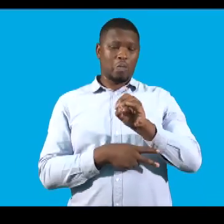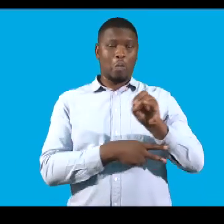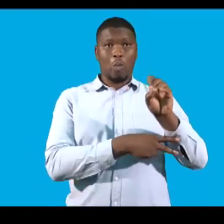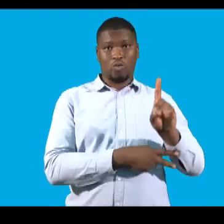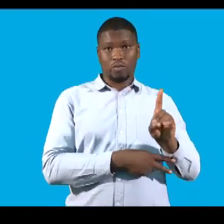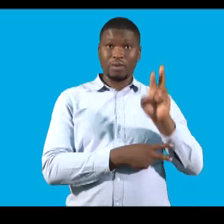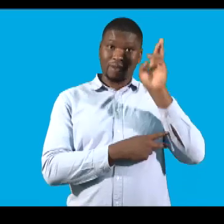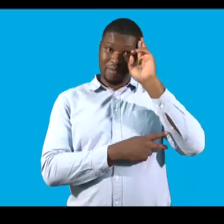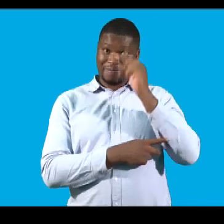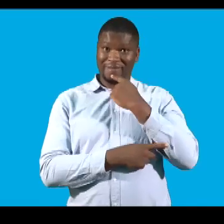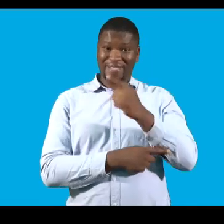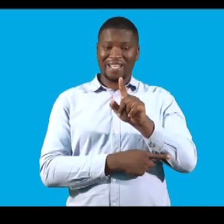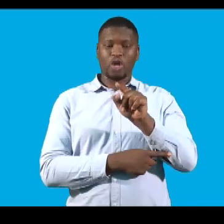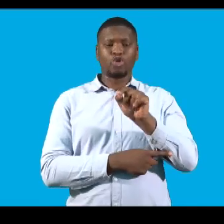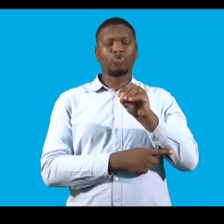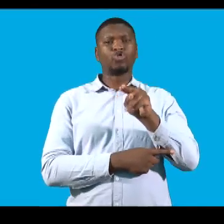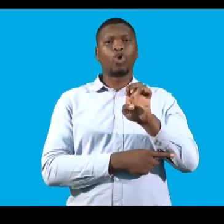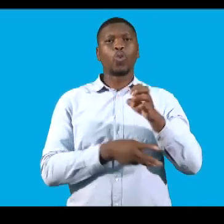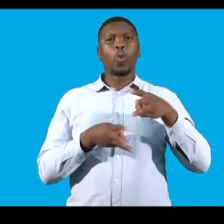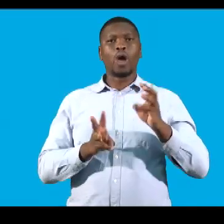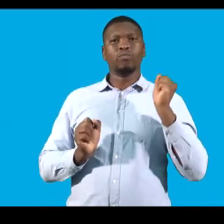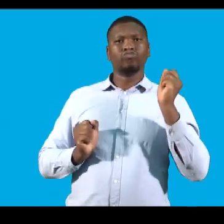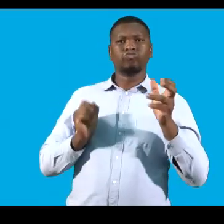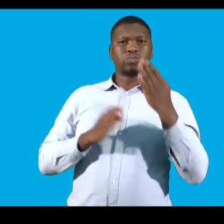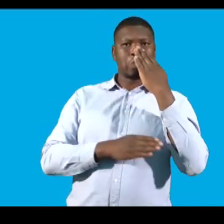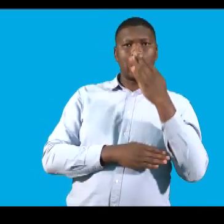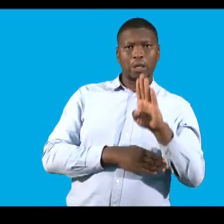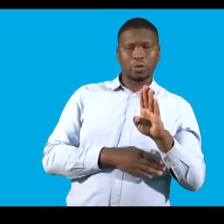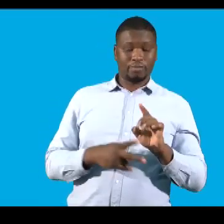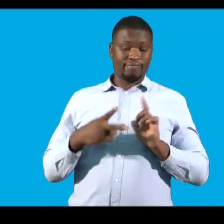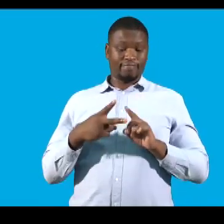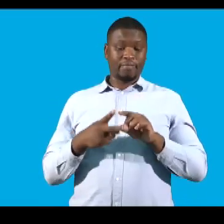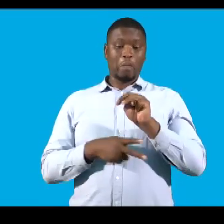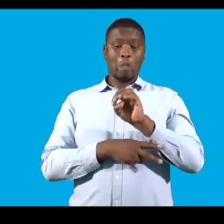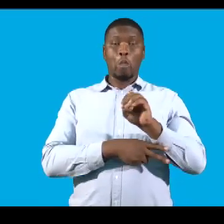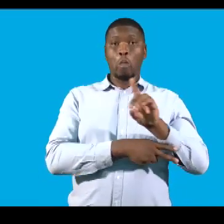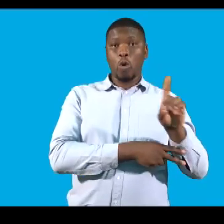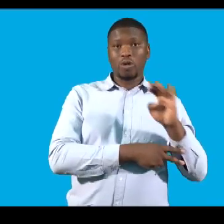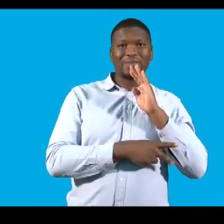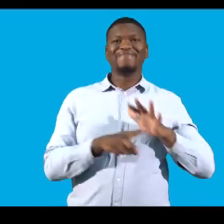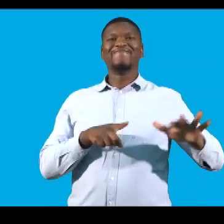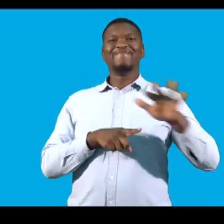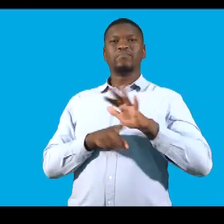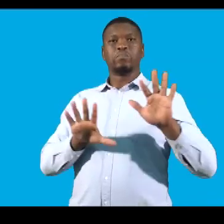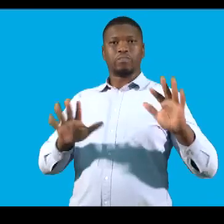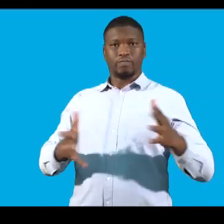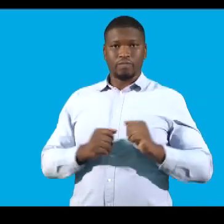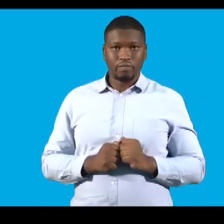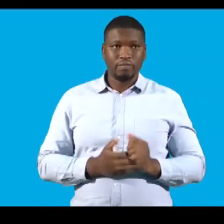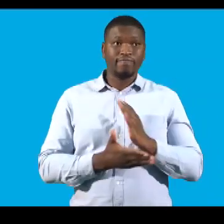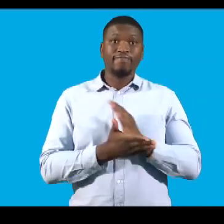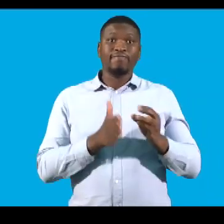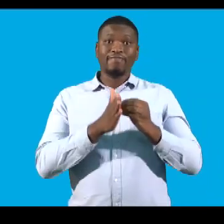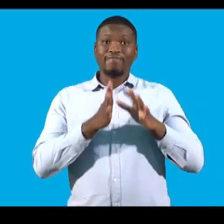tone refers to the way something is said, and mood refers to the atmosphere that is created. Learners misinterpret the questioning